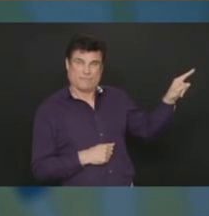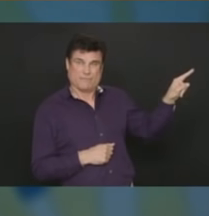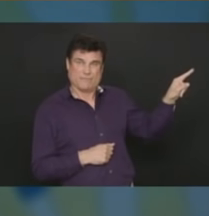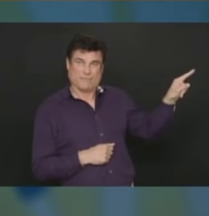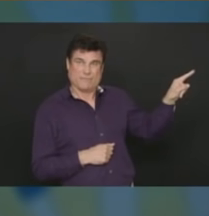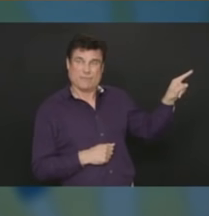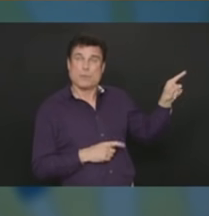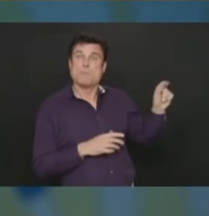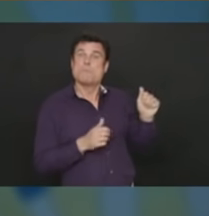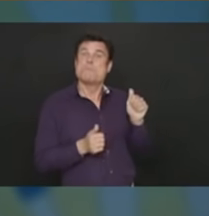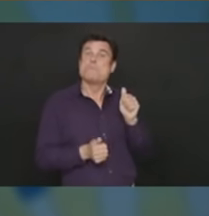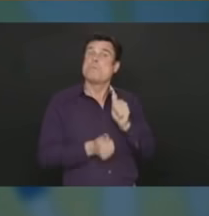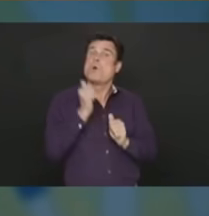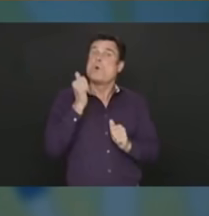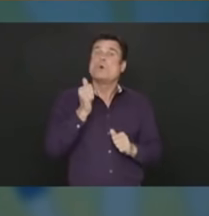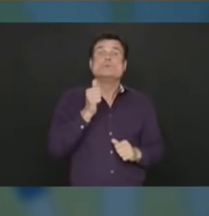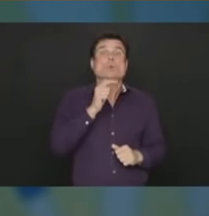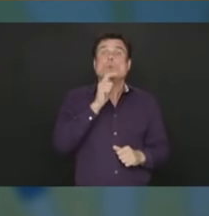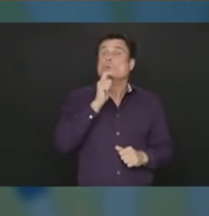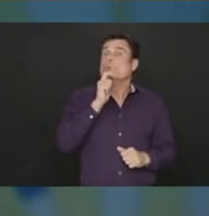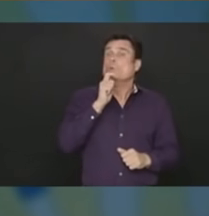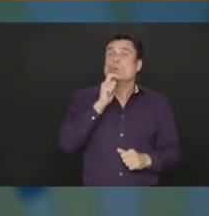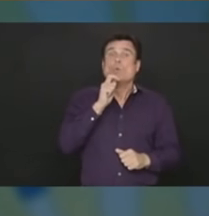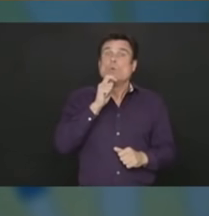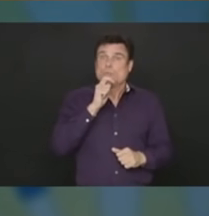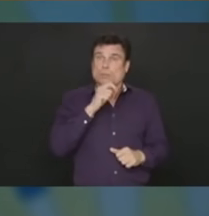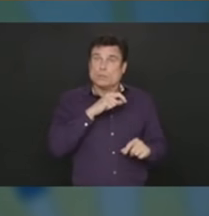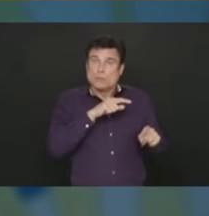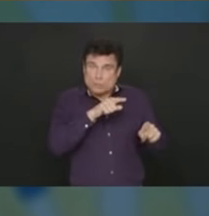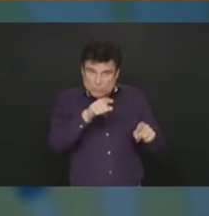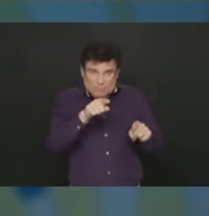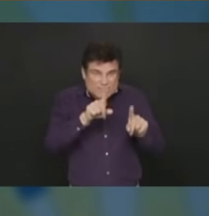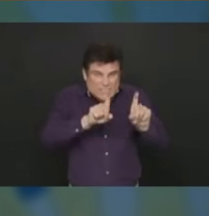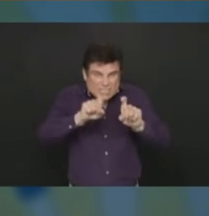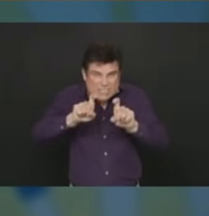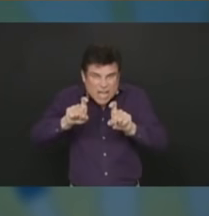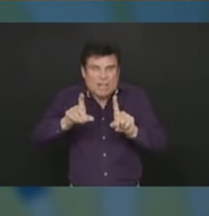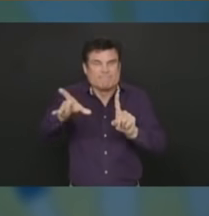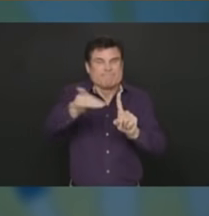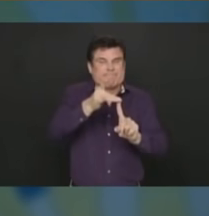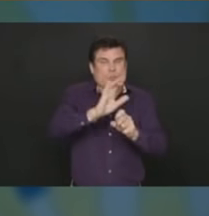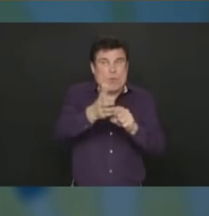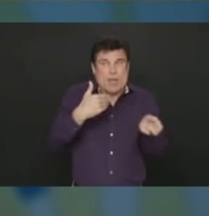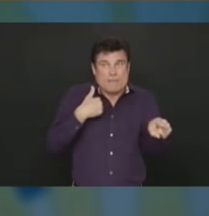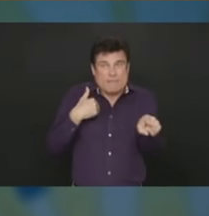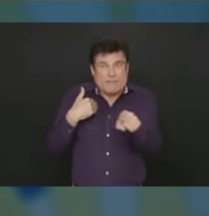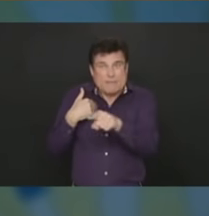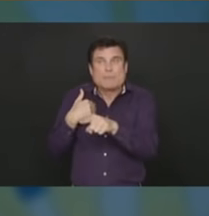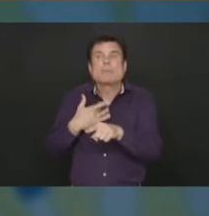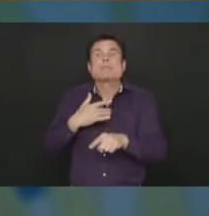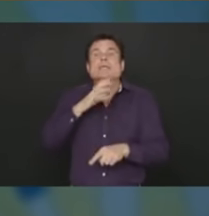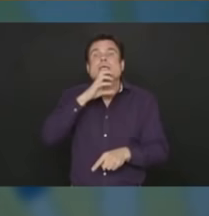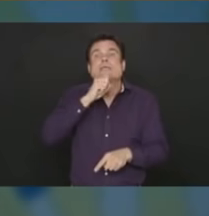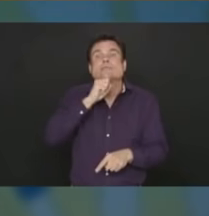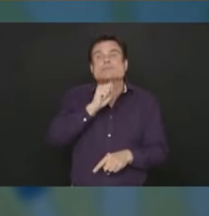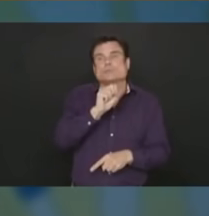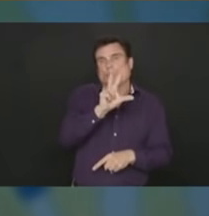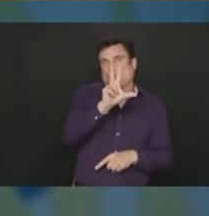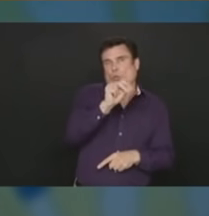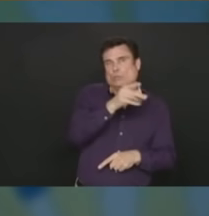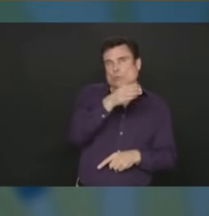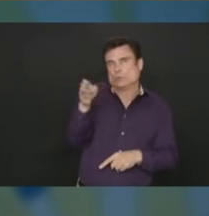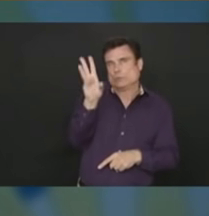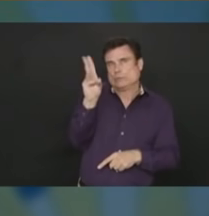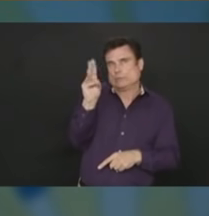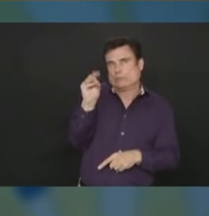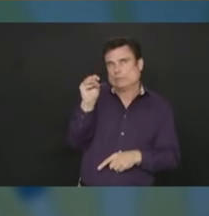60. And there's been more women than men affected. So the lighter pink bars are women and the darker pink bars are